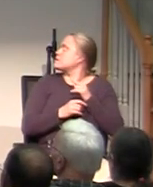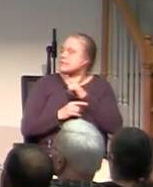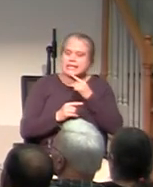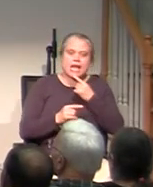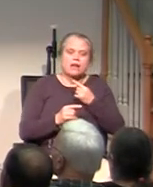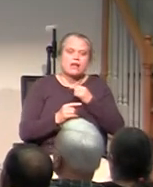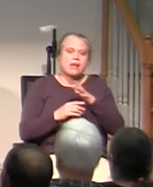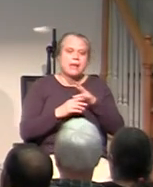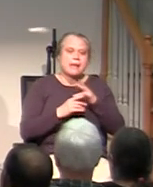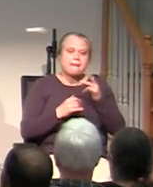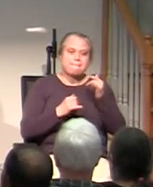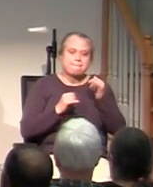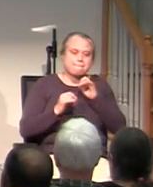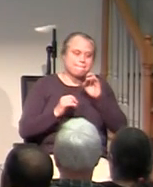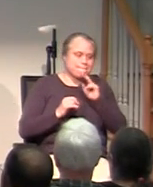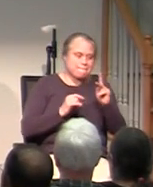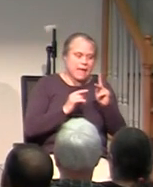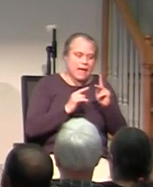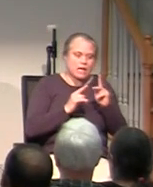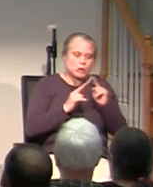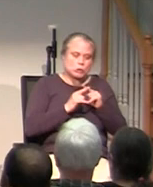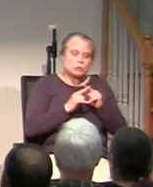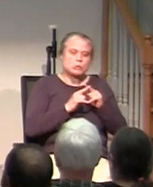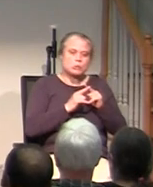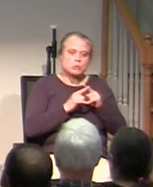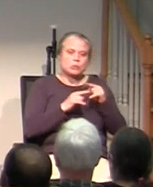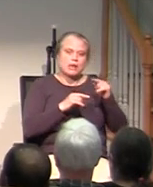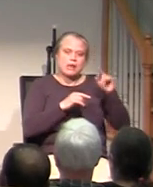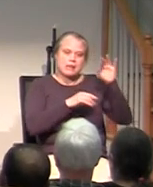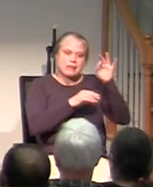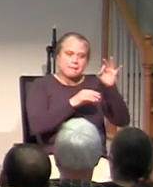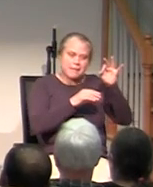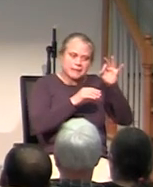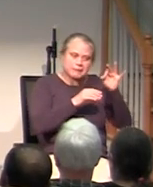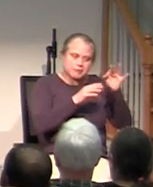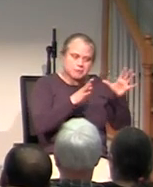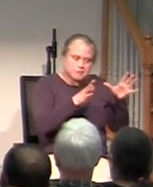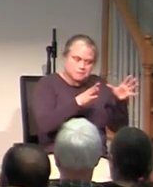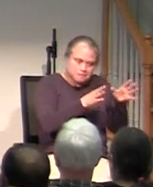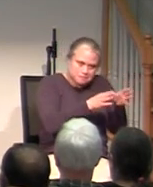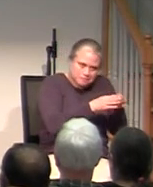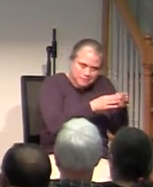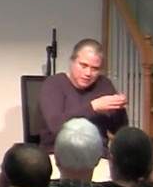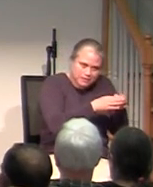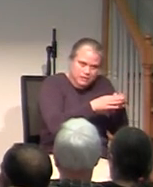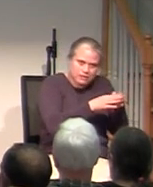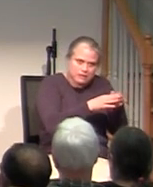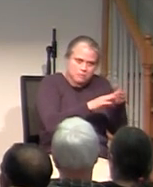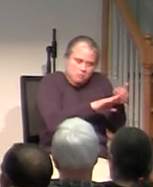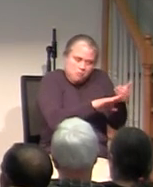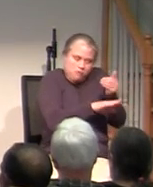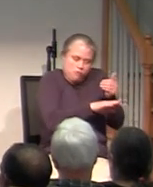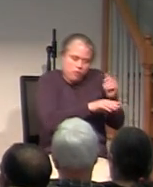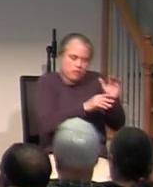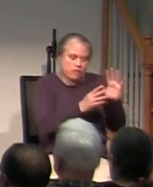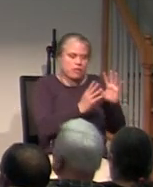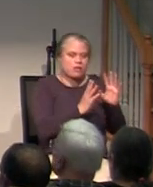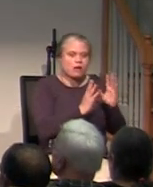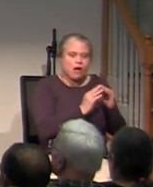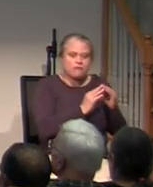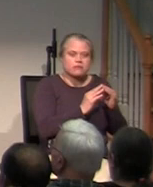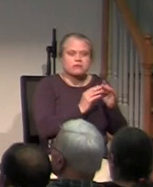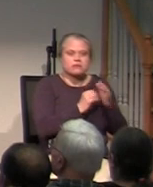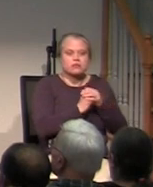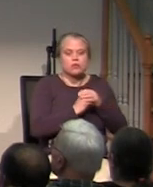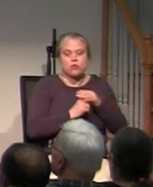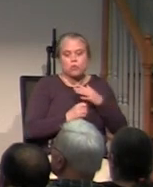Well, back to the Ministerial Institute for a moment, which actually preceded the conference. 6 days into this institute, Ellen White asked a